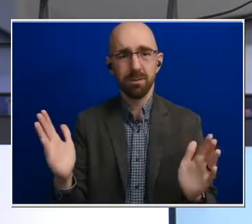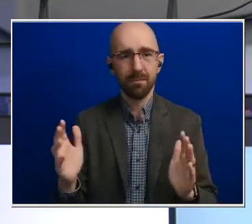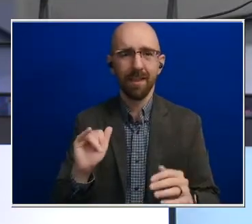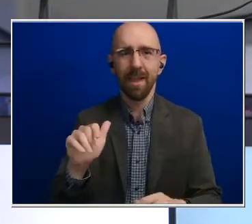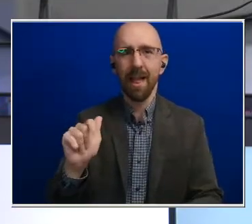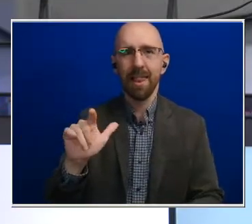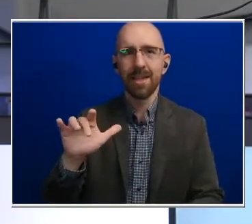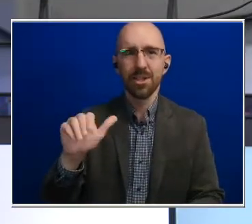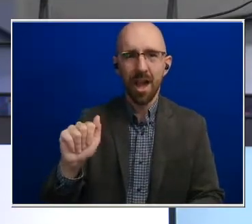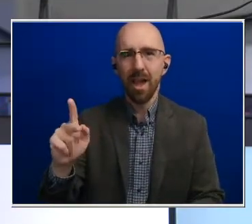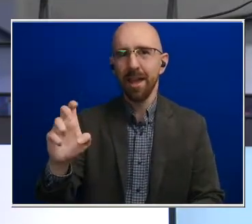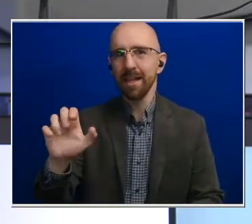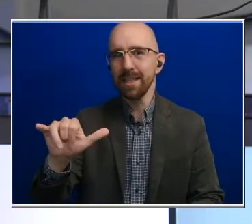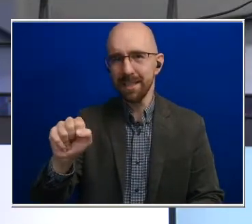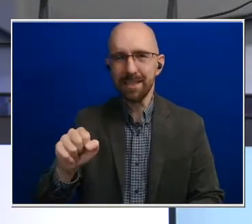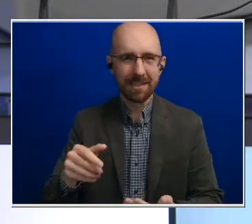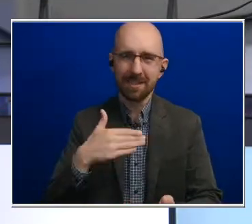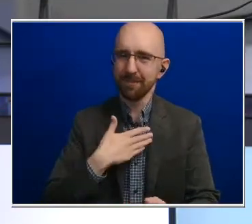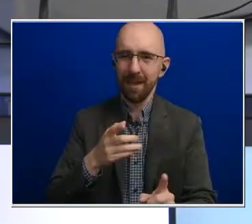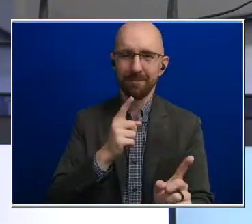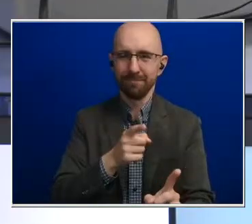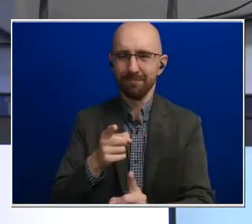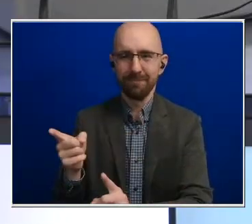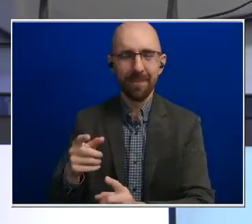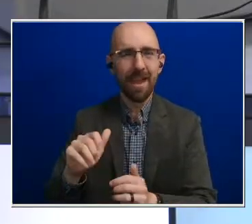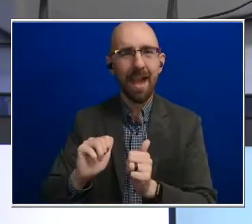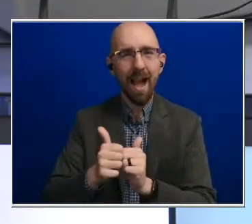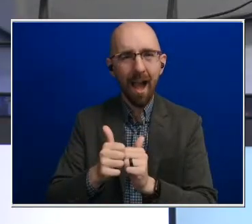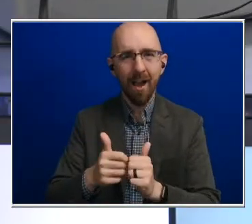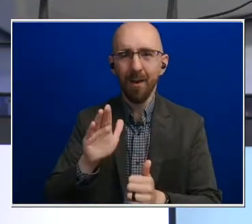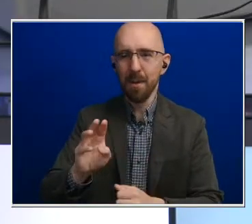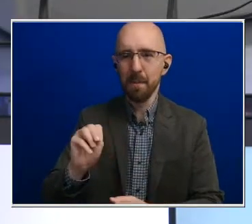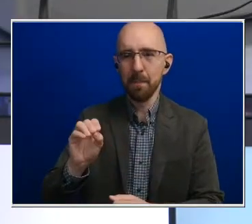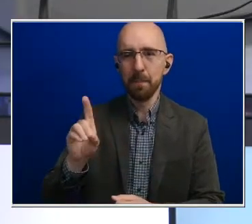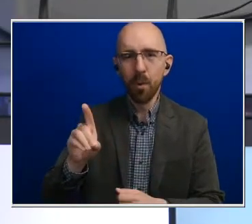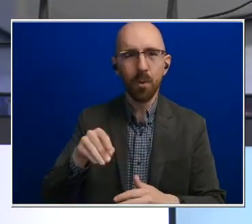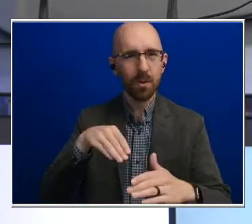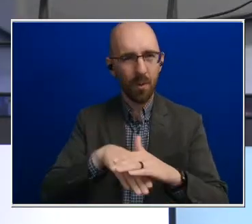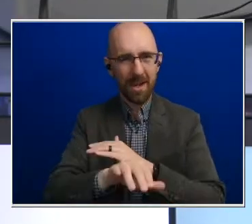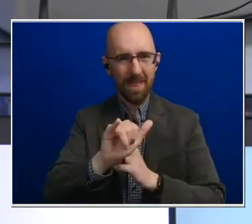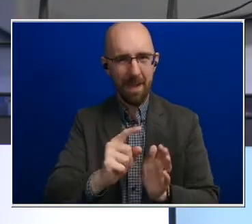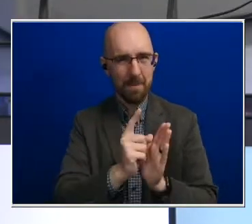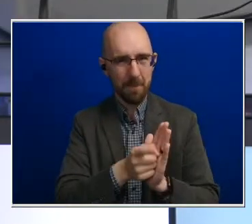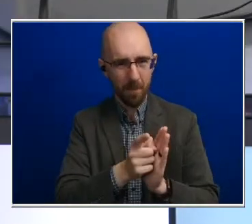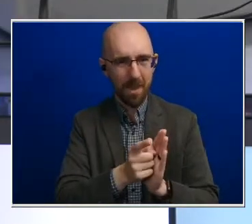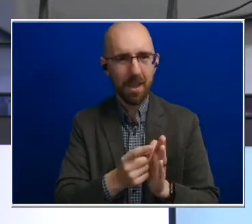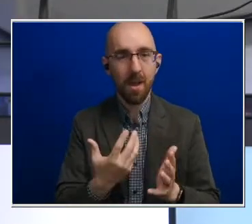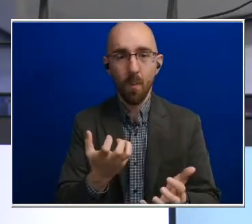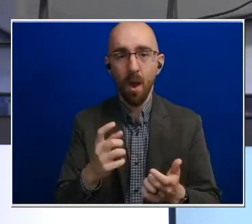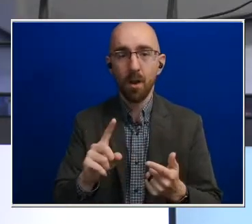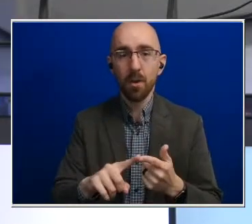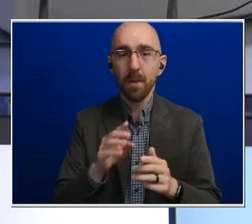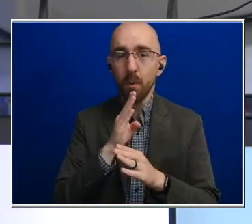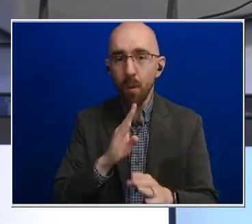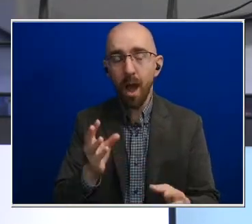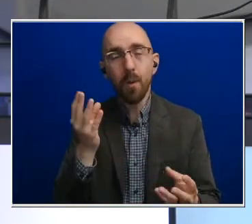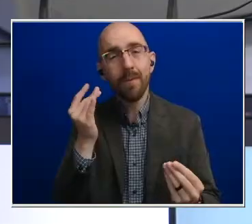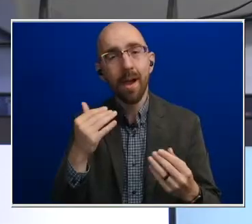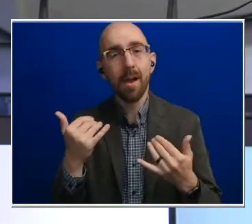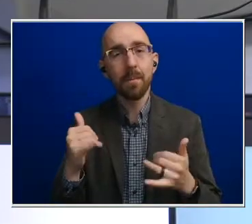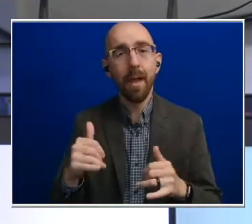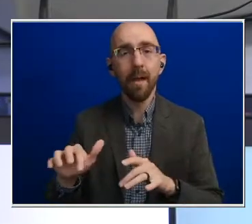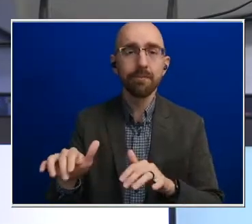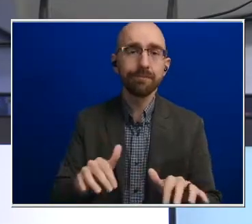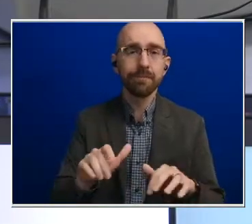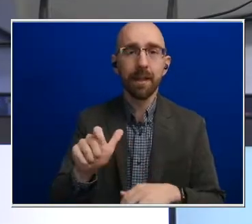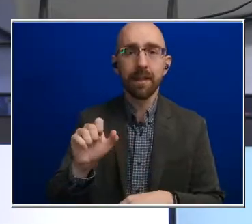it's very different here about what your mood is going into that moment. And if I want to be more quiet and reflective, I've like a little classical stuff going on. So